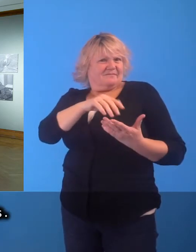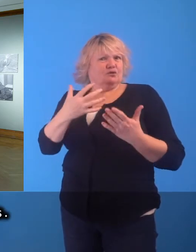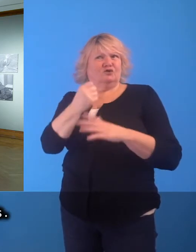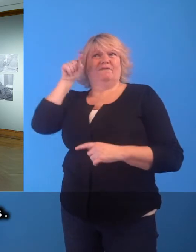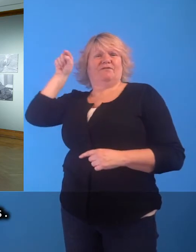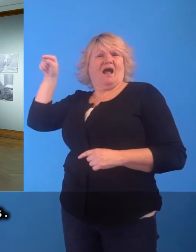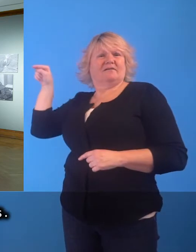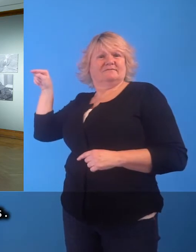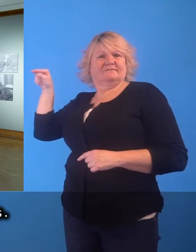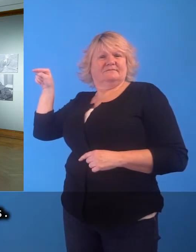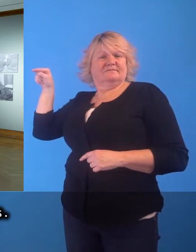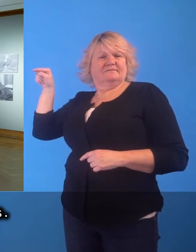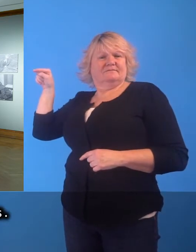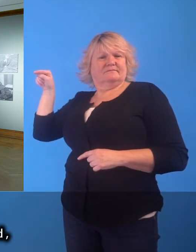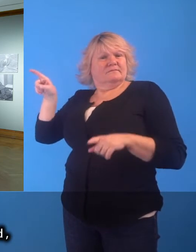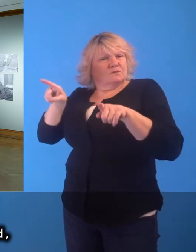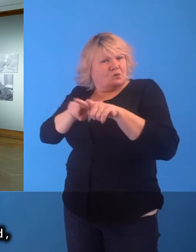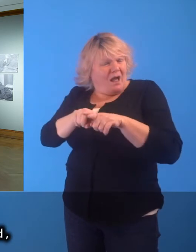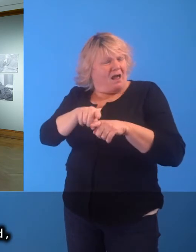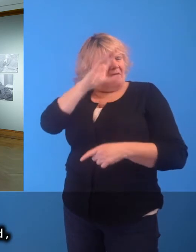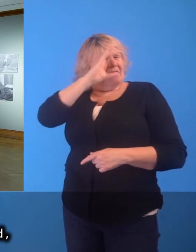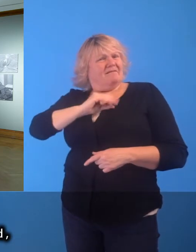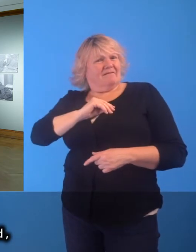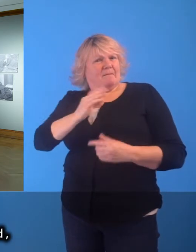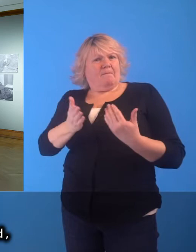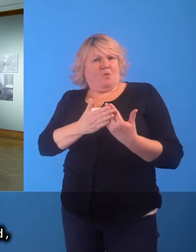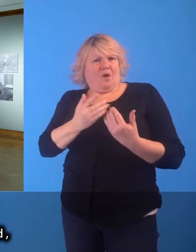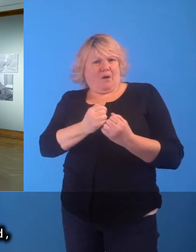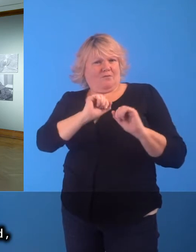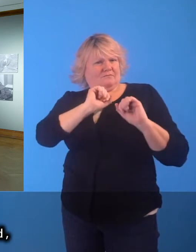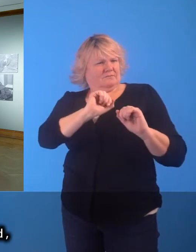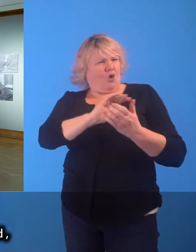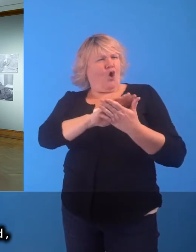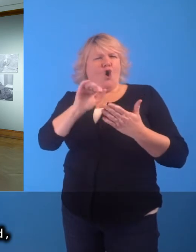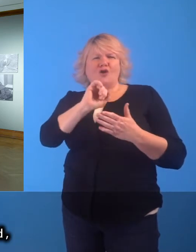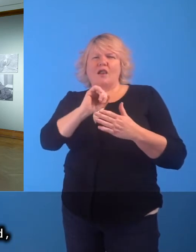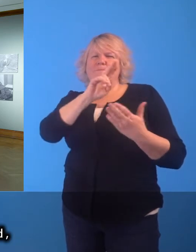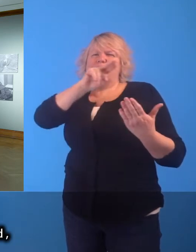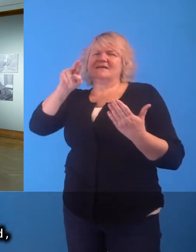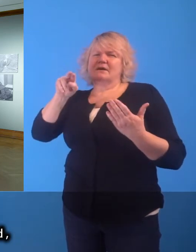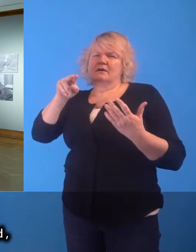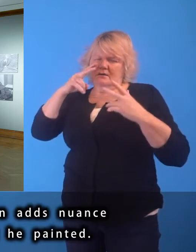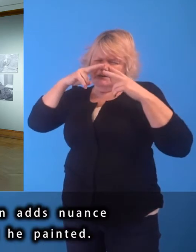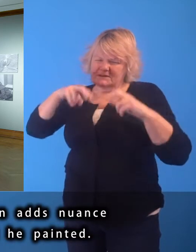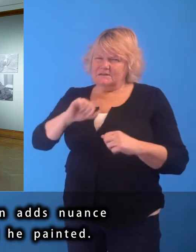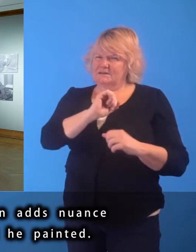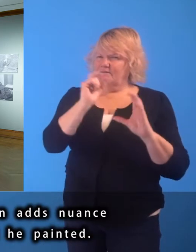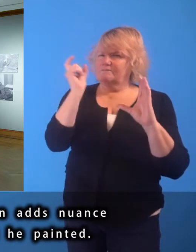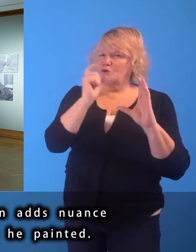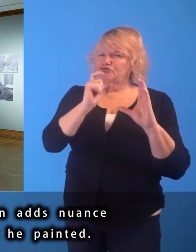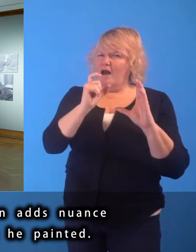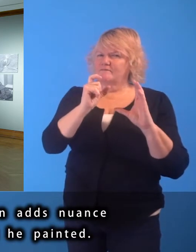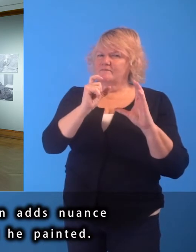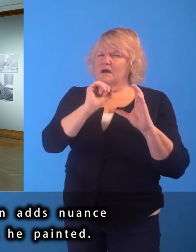to achieve this. As well as telling us more about how Hornel painted, analysing